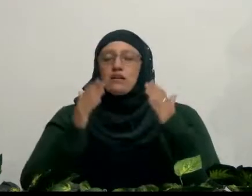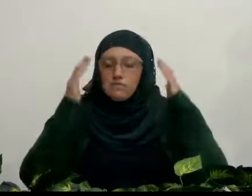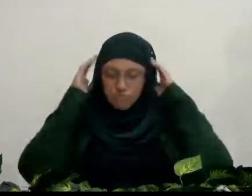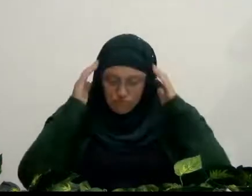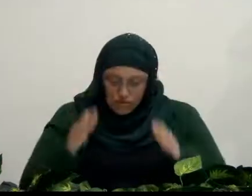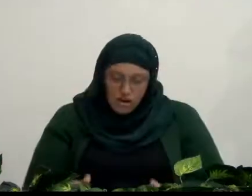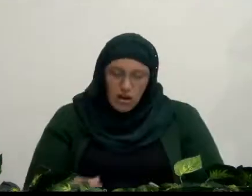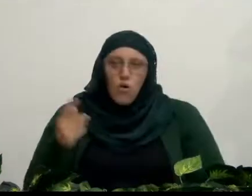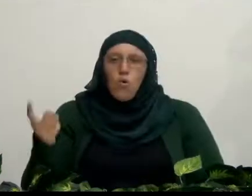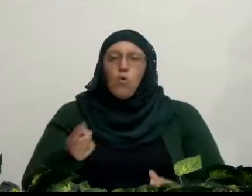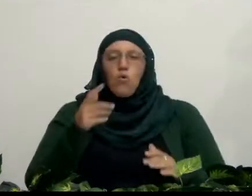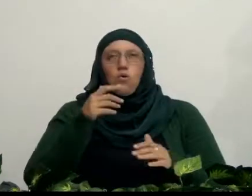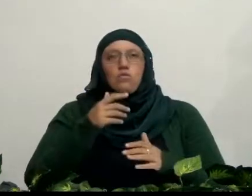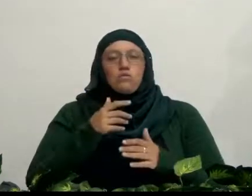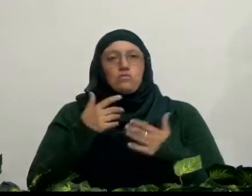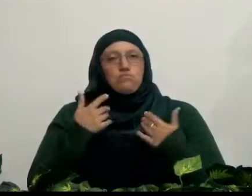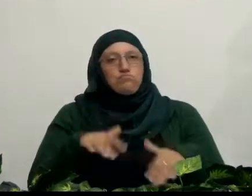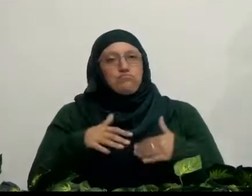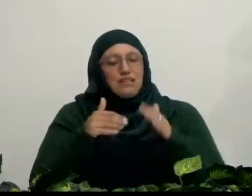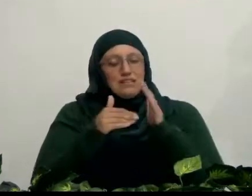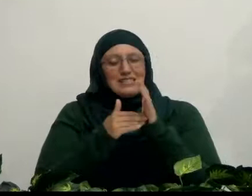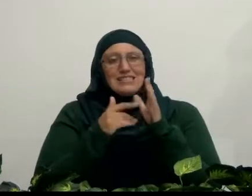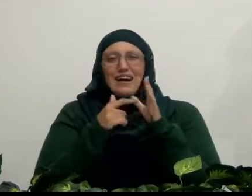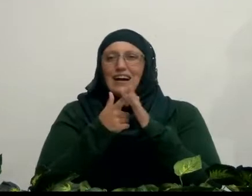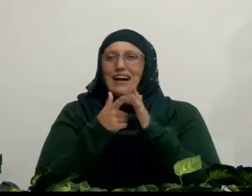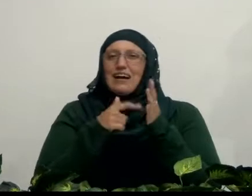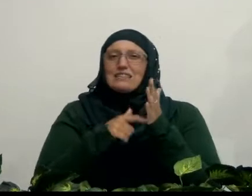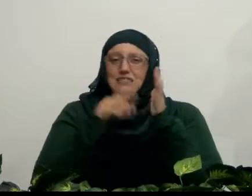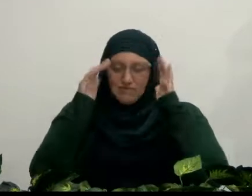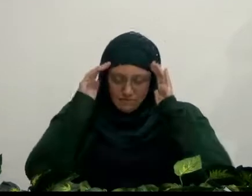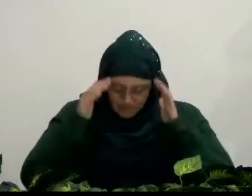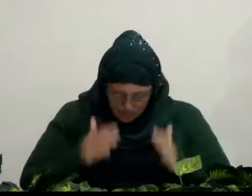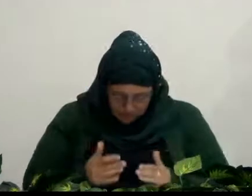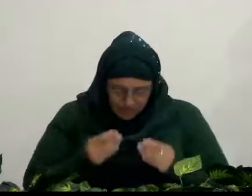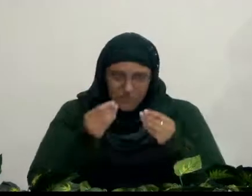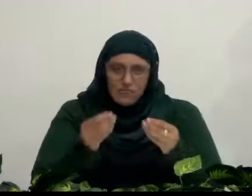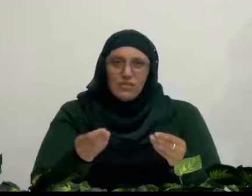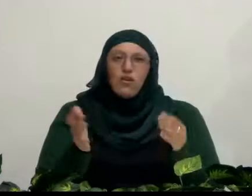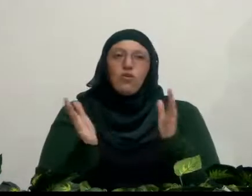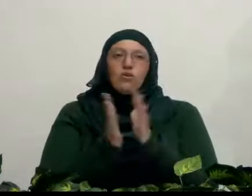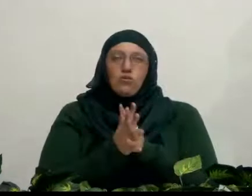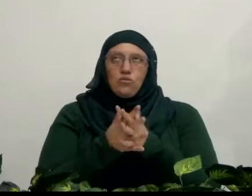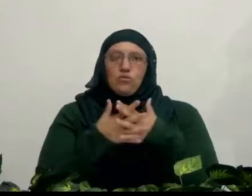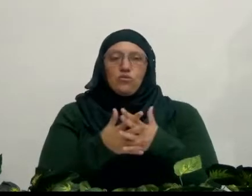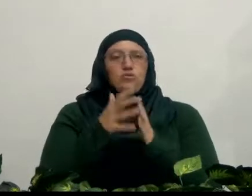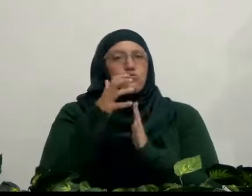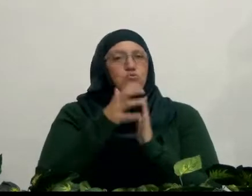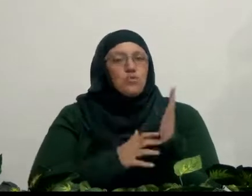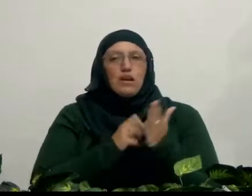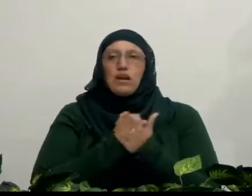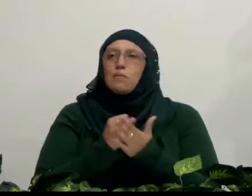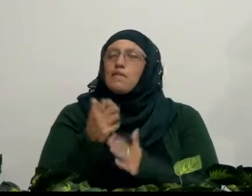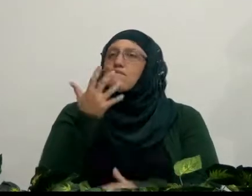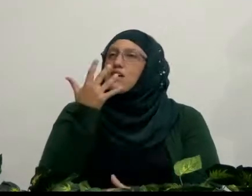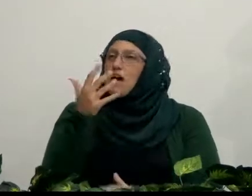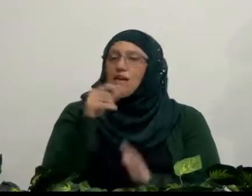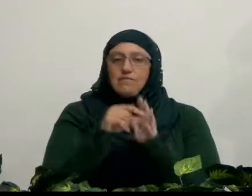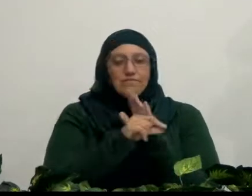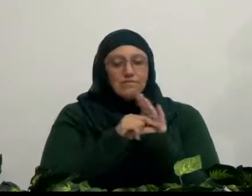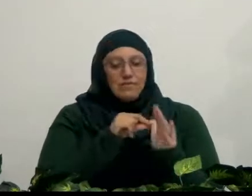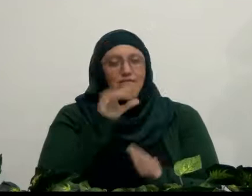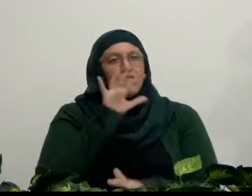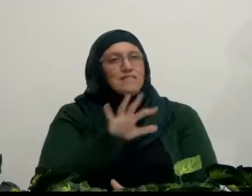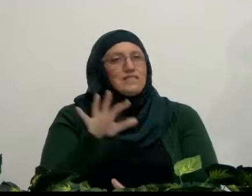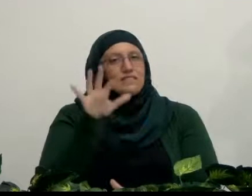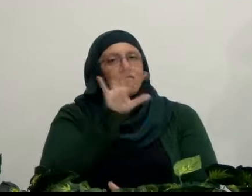and praise and pay zakat while they bow down. Quran, Surah number 5, Ayah 55.